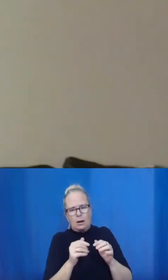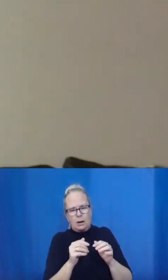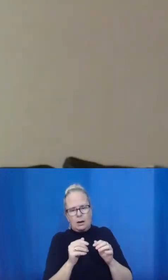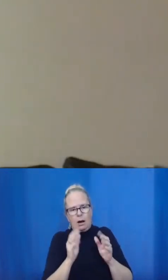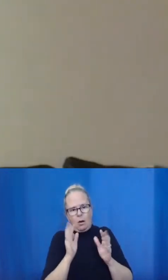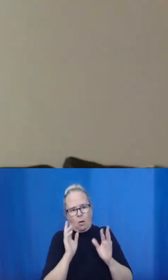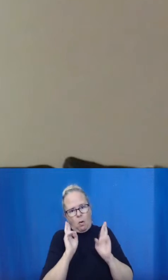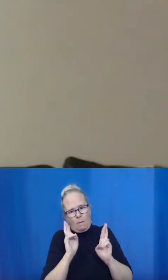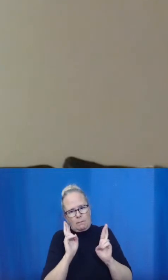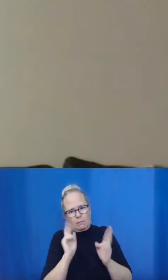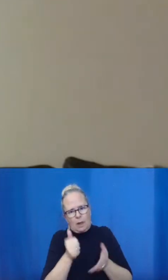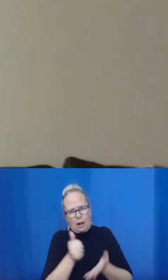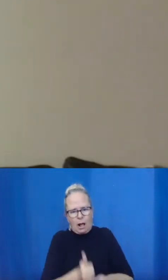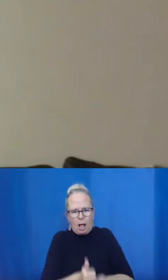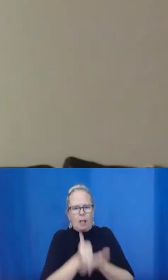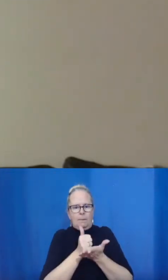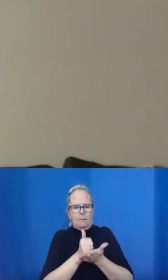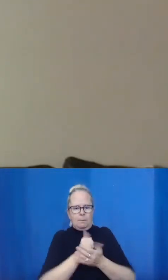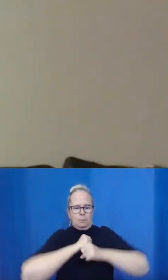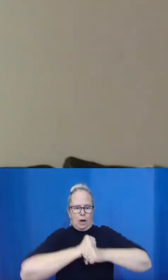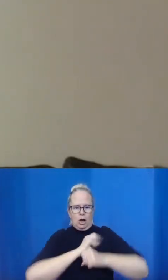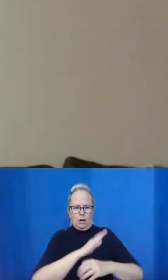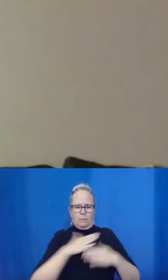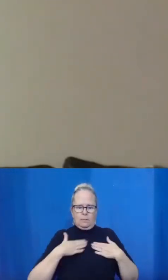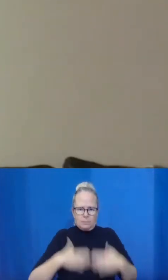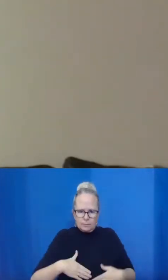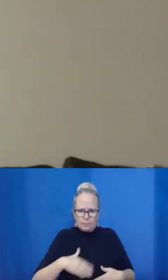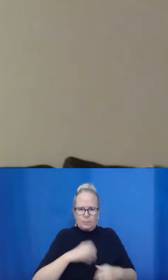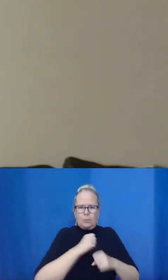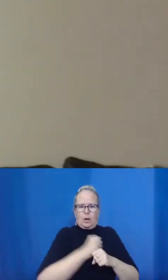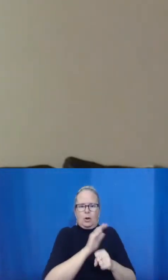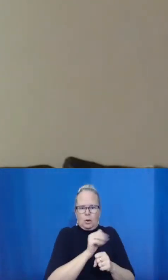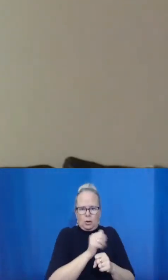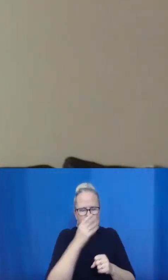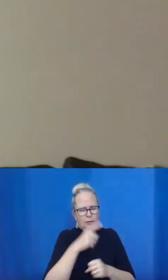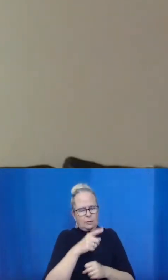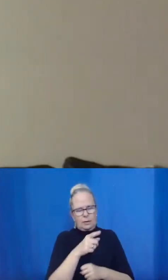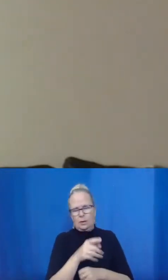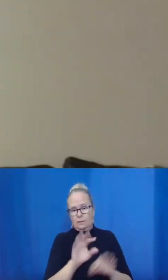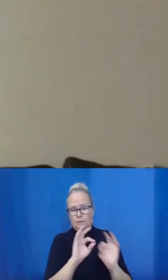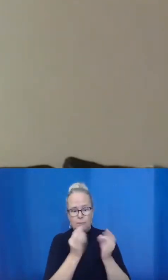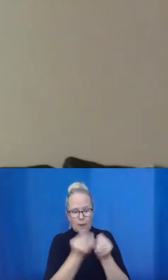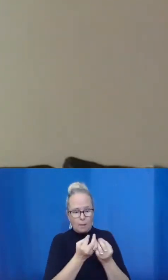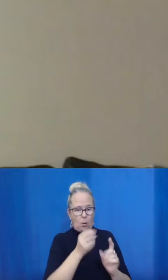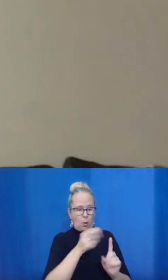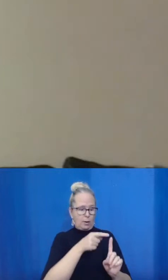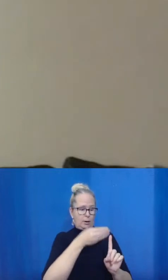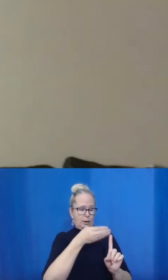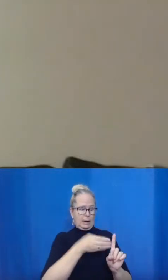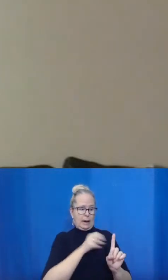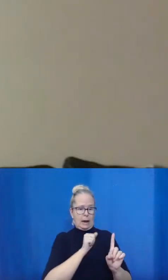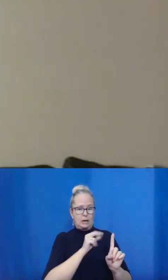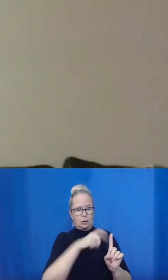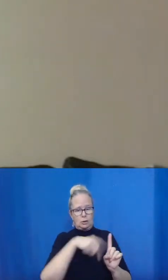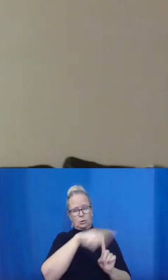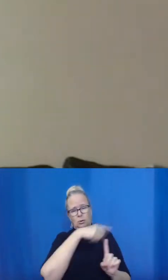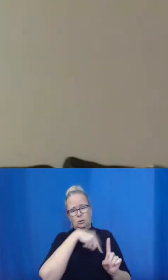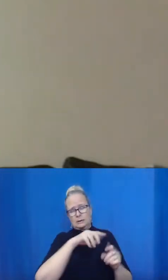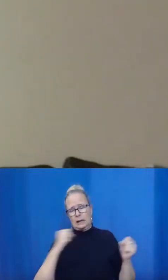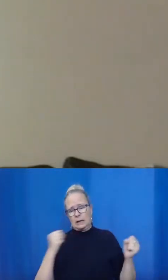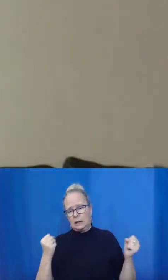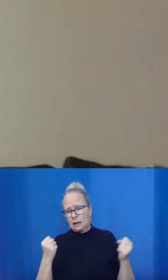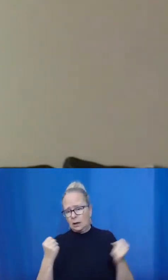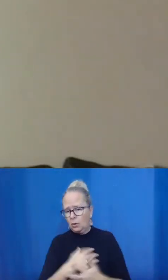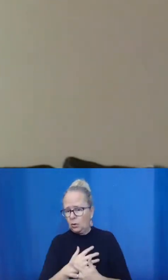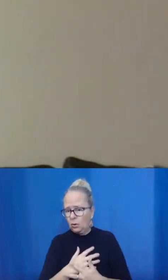2 years now because they're afraid to go out. And most families are willing to go